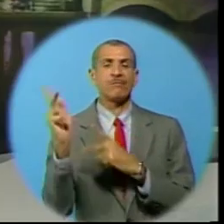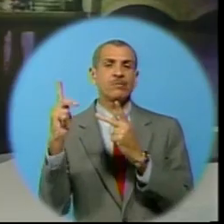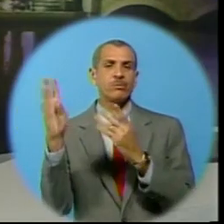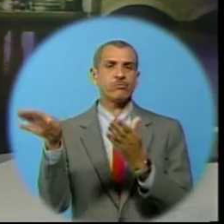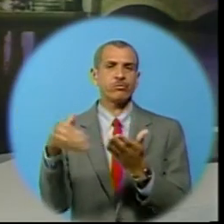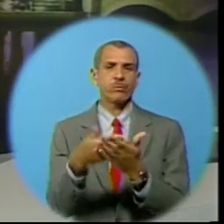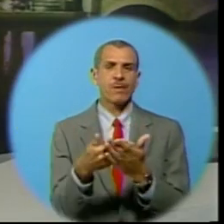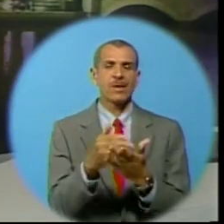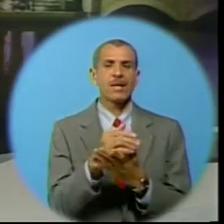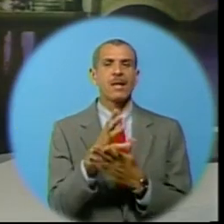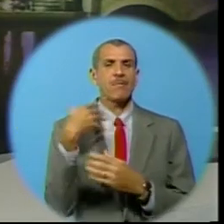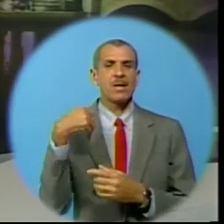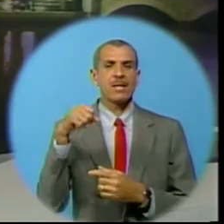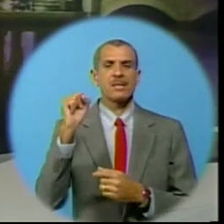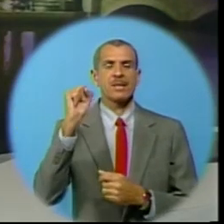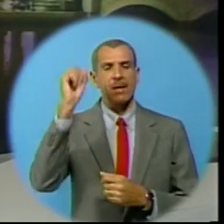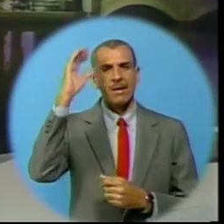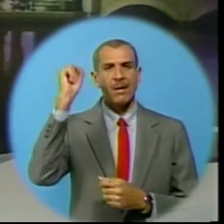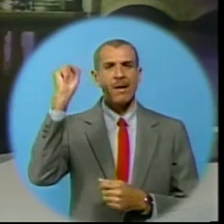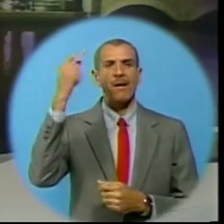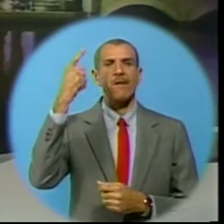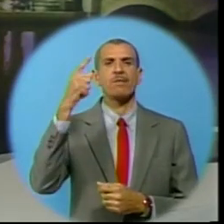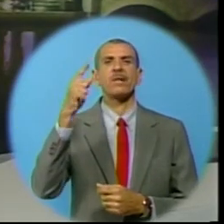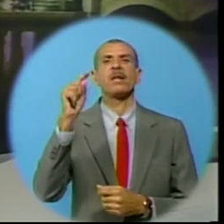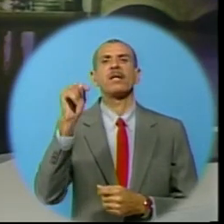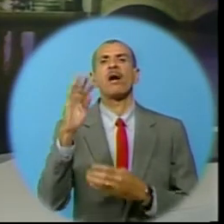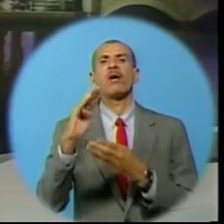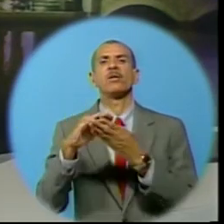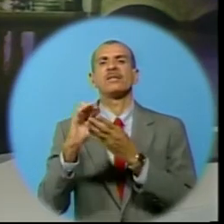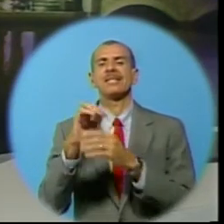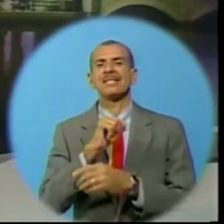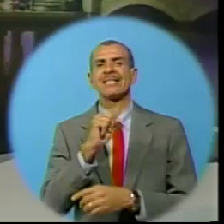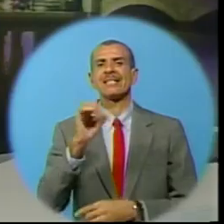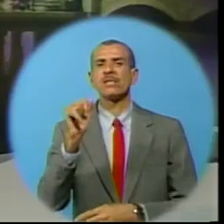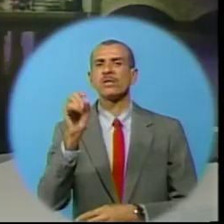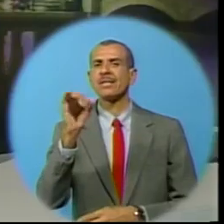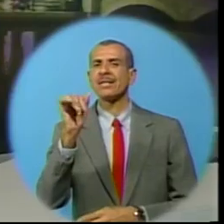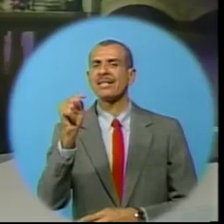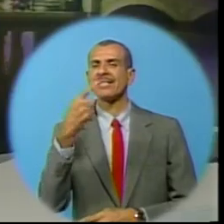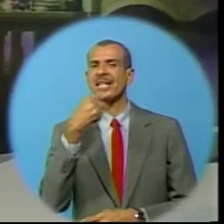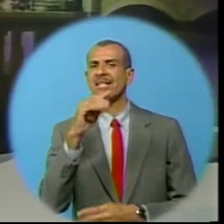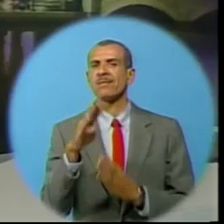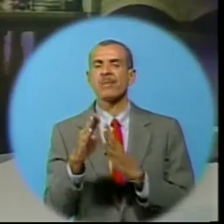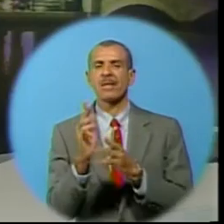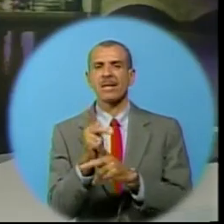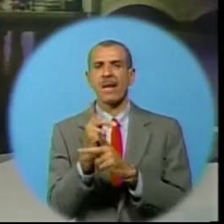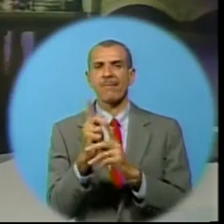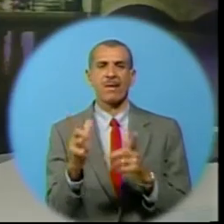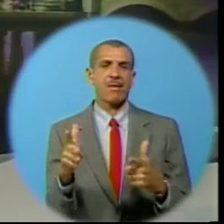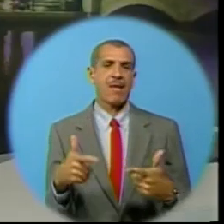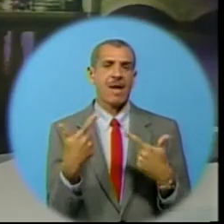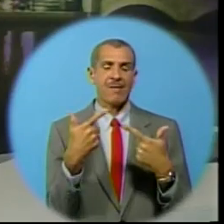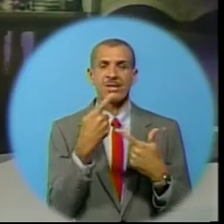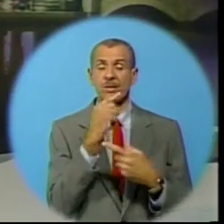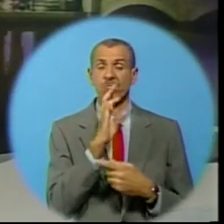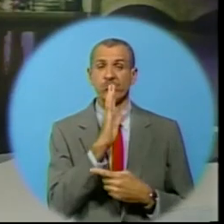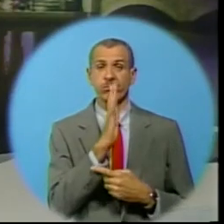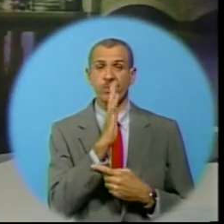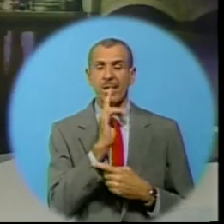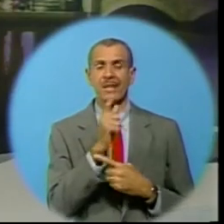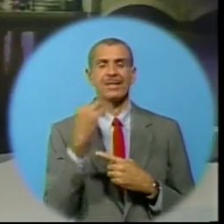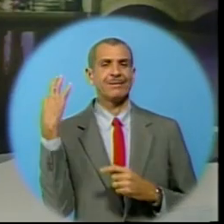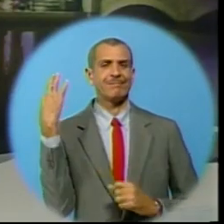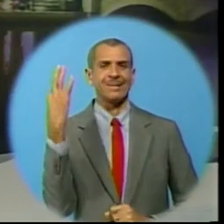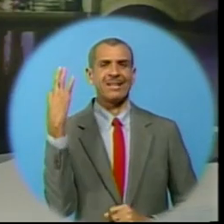the president of the Barbados Town Planning Society, Dr. Yolanda Aline, says the city must be kept alive. And she made the remarks as she